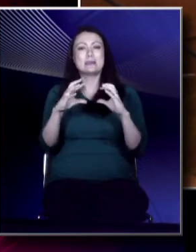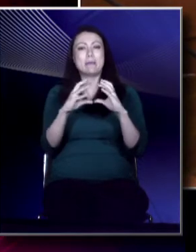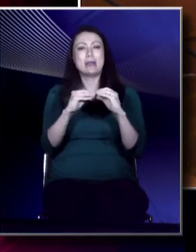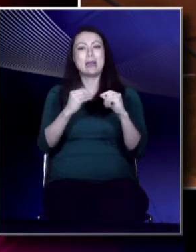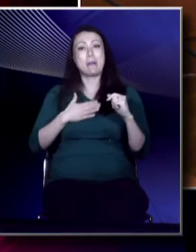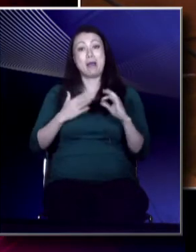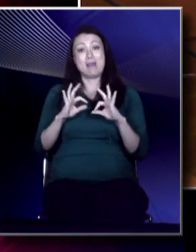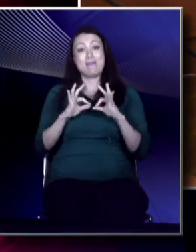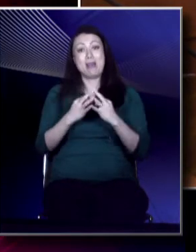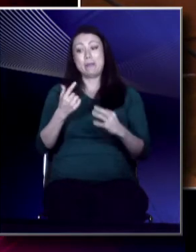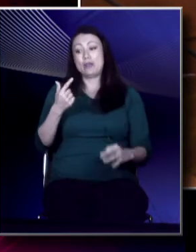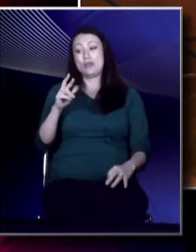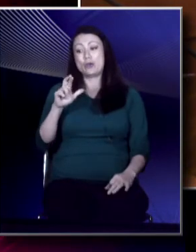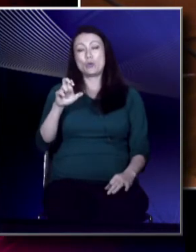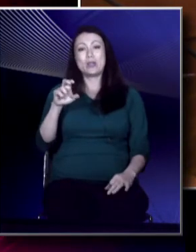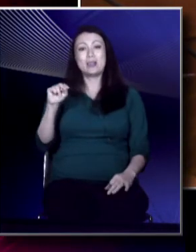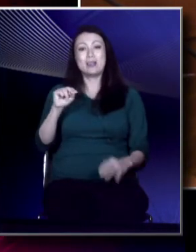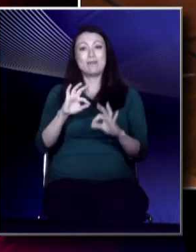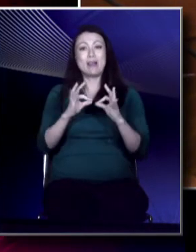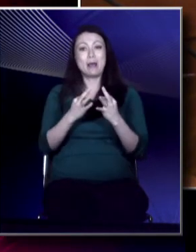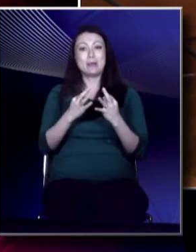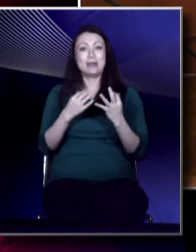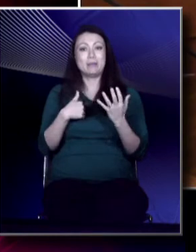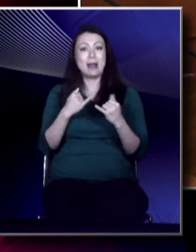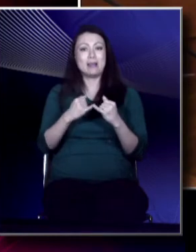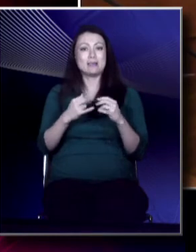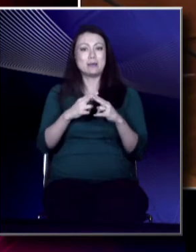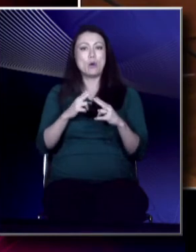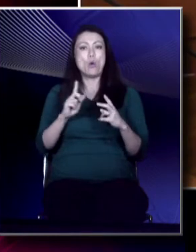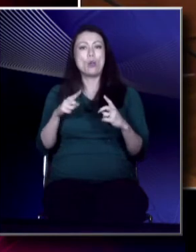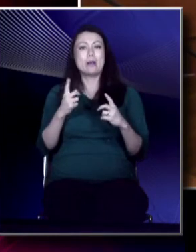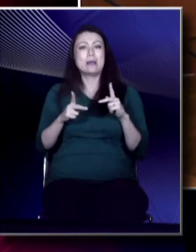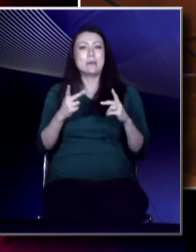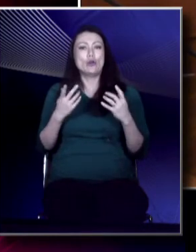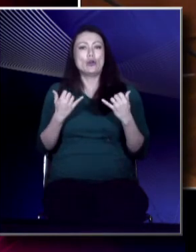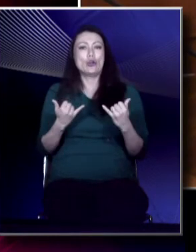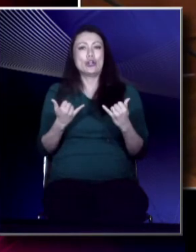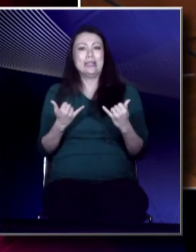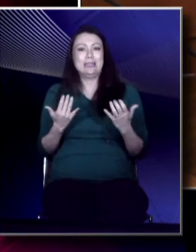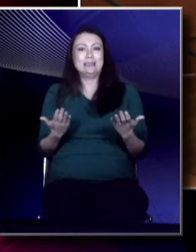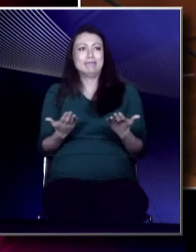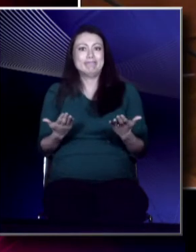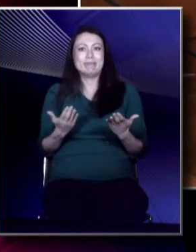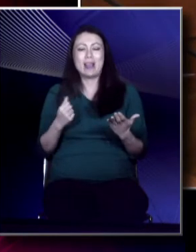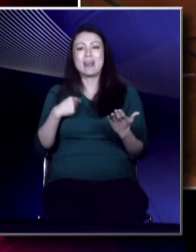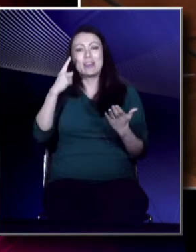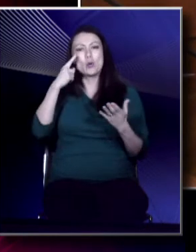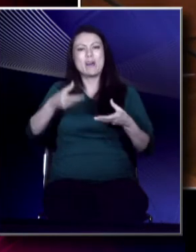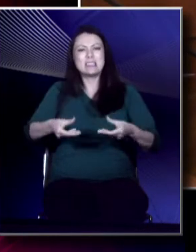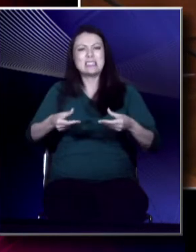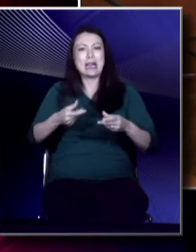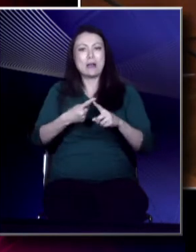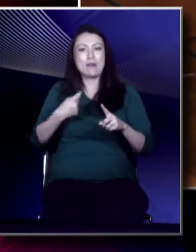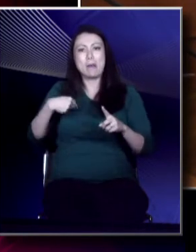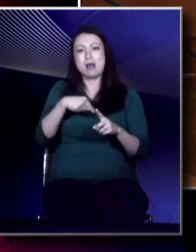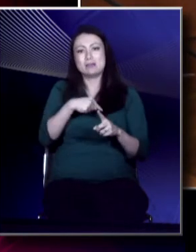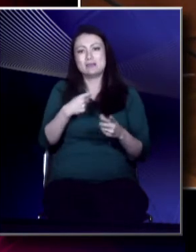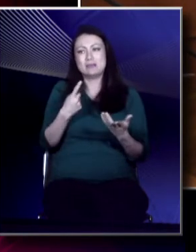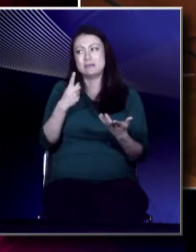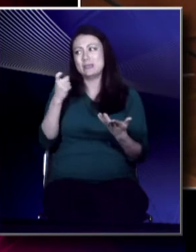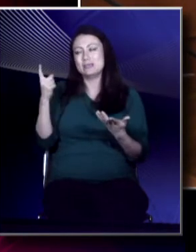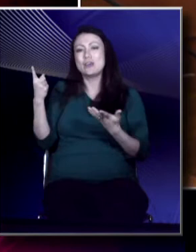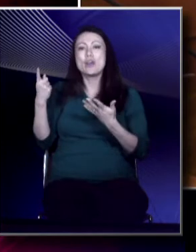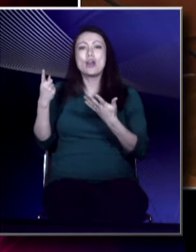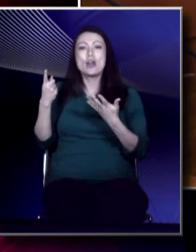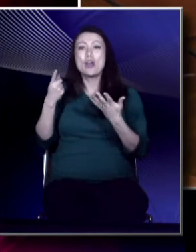the Green family, and my last name are the only people currently here. I think you have a stack from us. I just wanted you to know that. Yes. So if